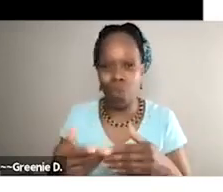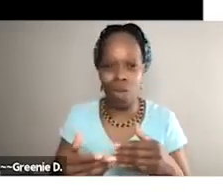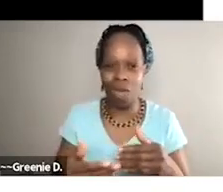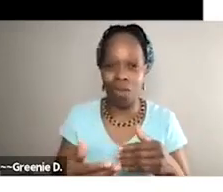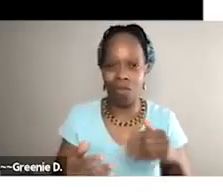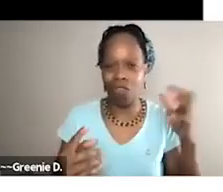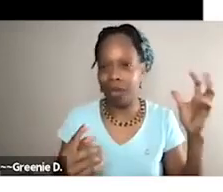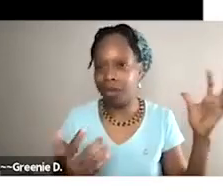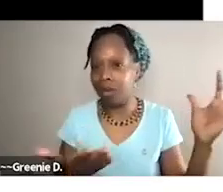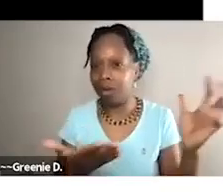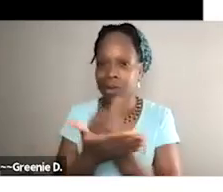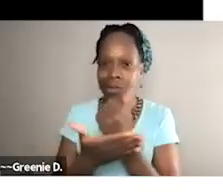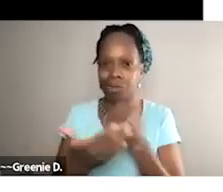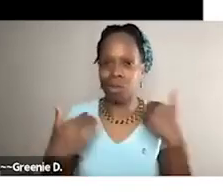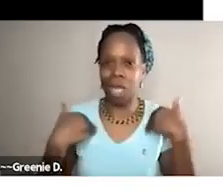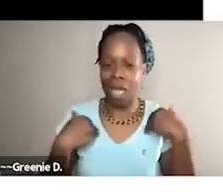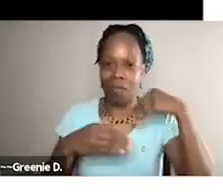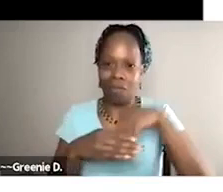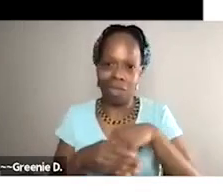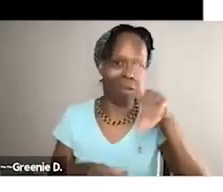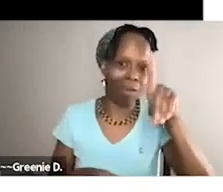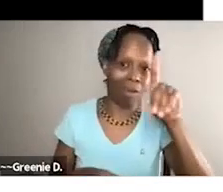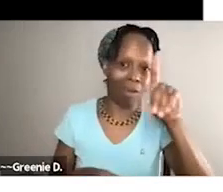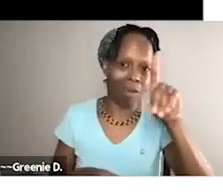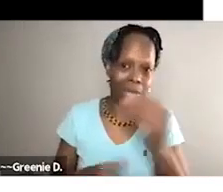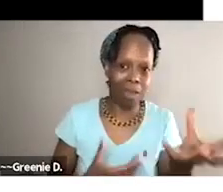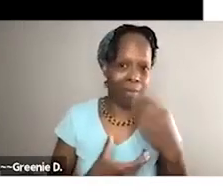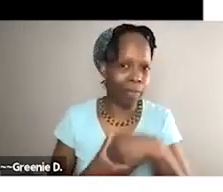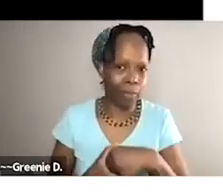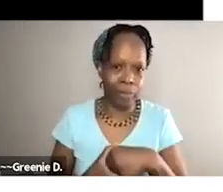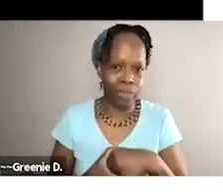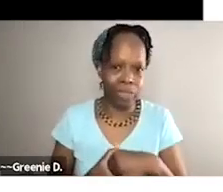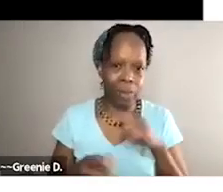made towards disability inclusion. So